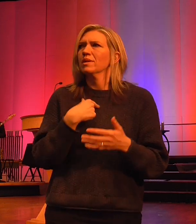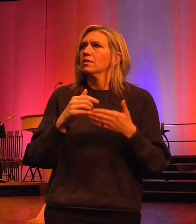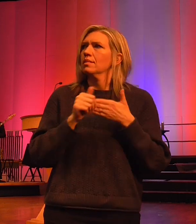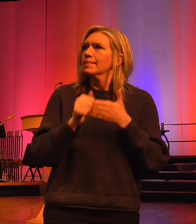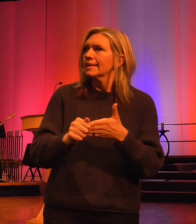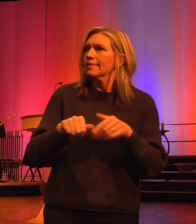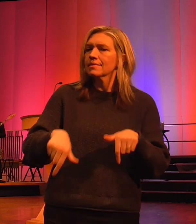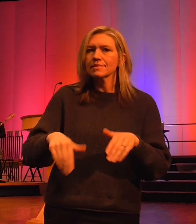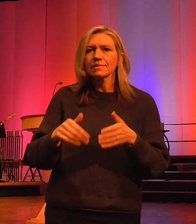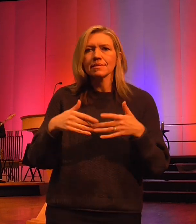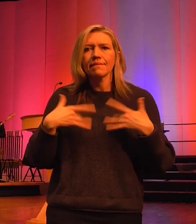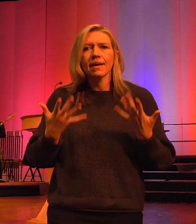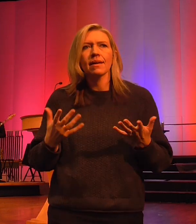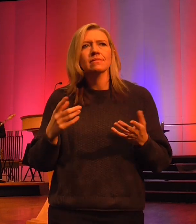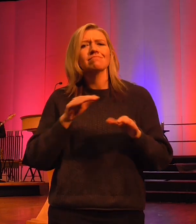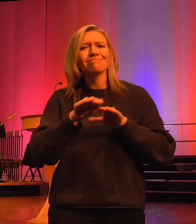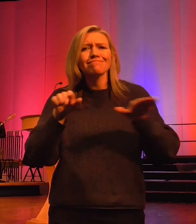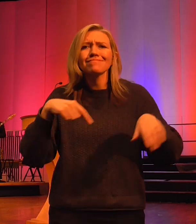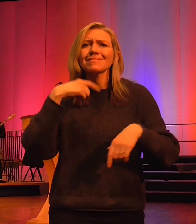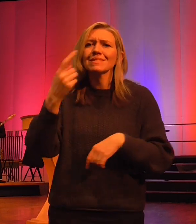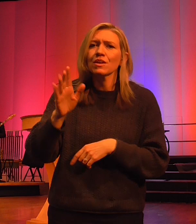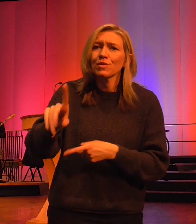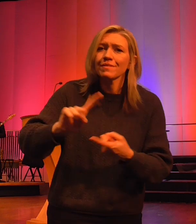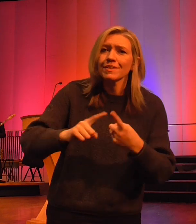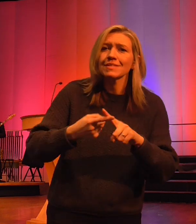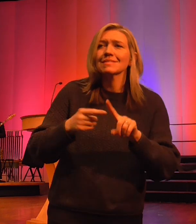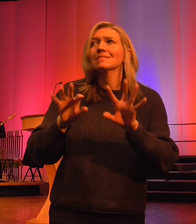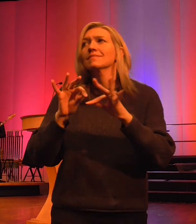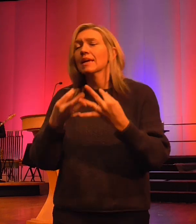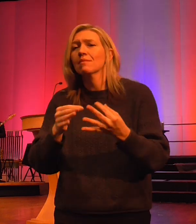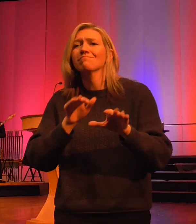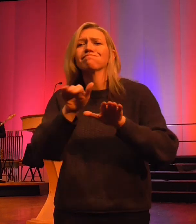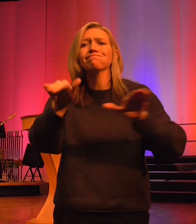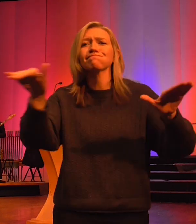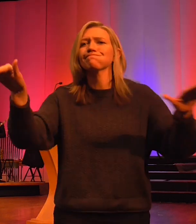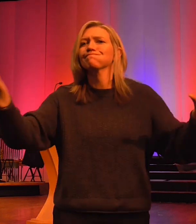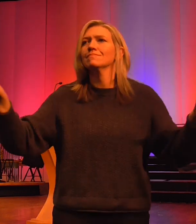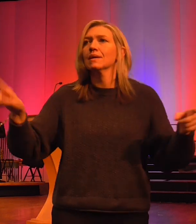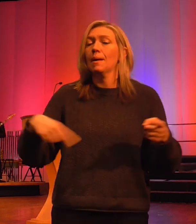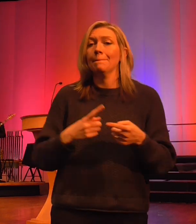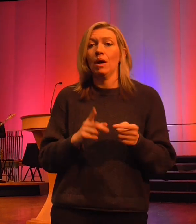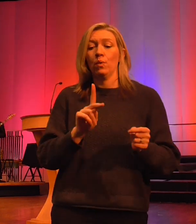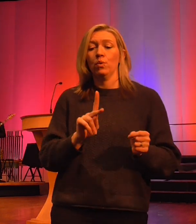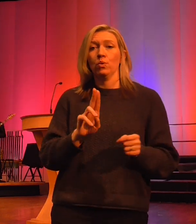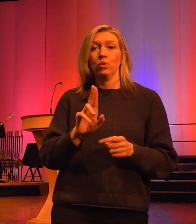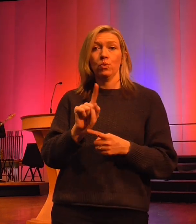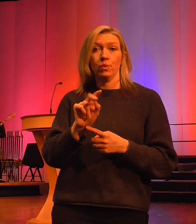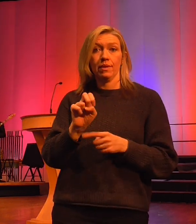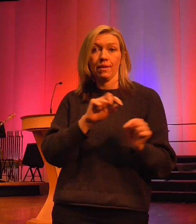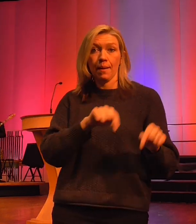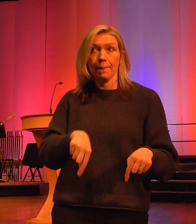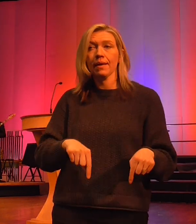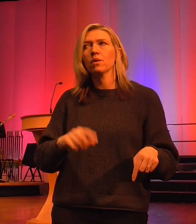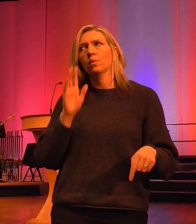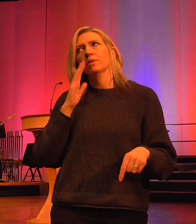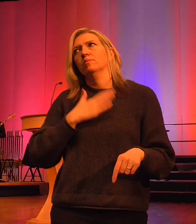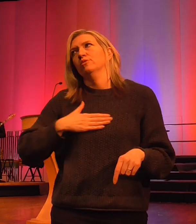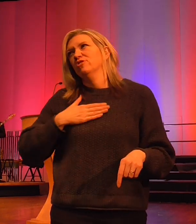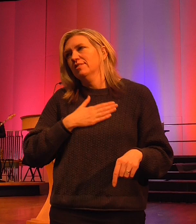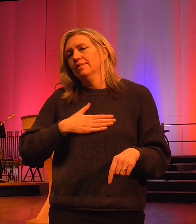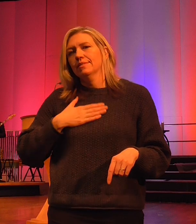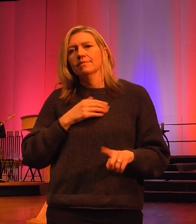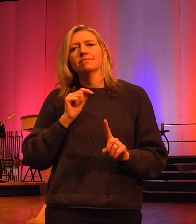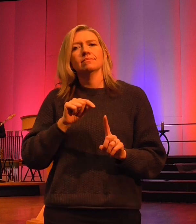can tell your friends and your family and spread the word for us about Coot's coming here, we would really appreciate it because we think that he's such